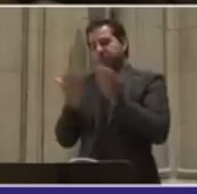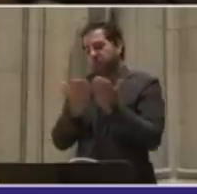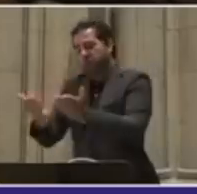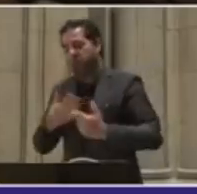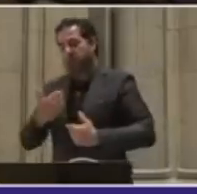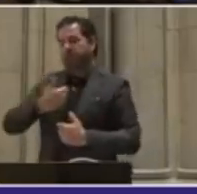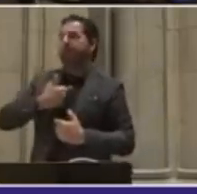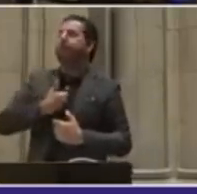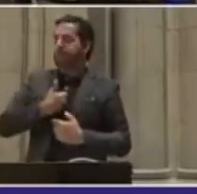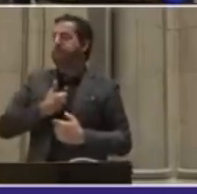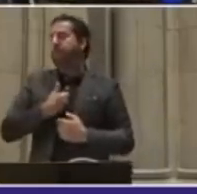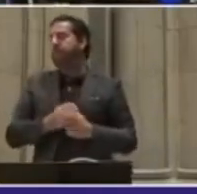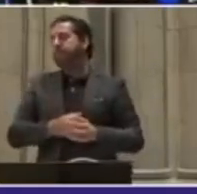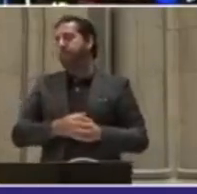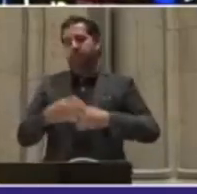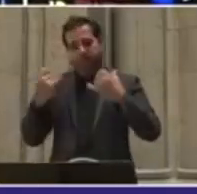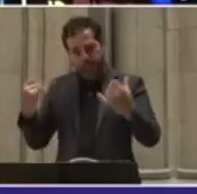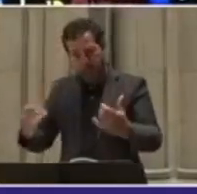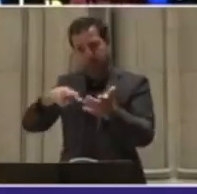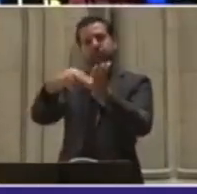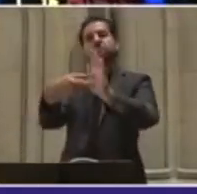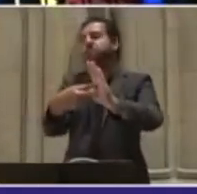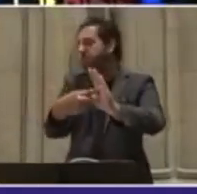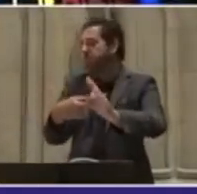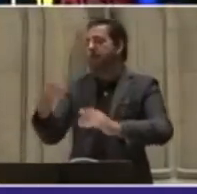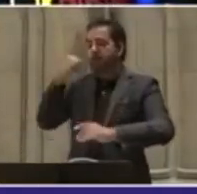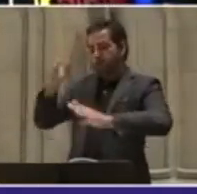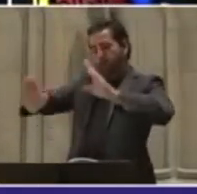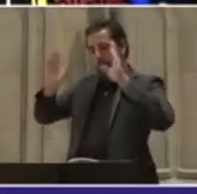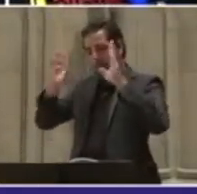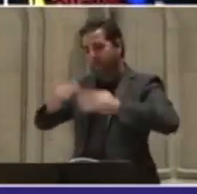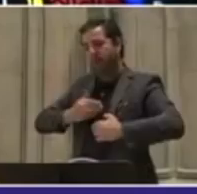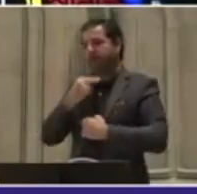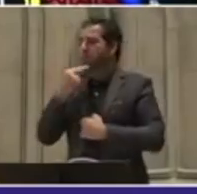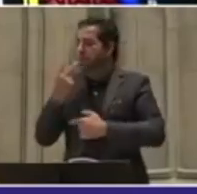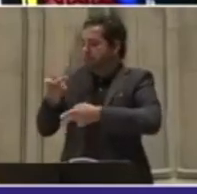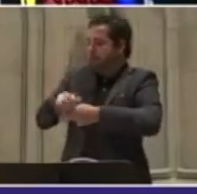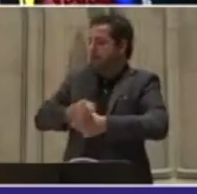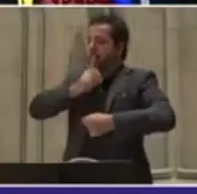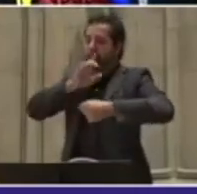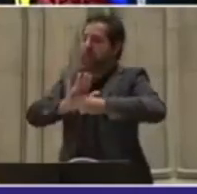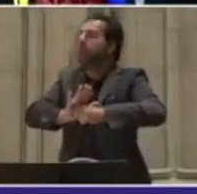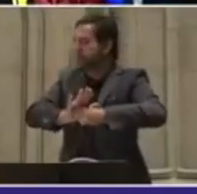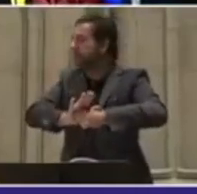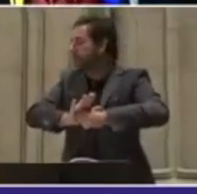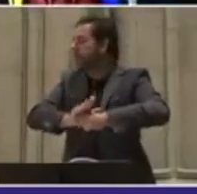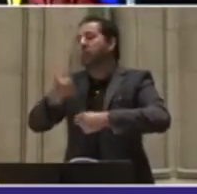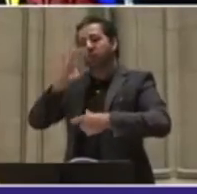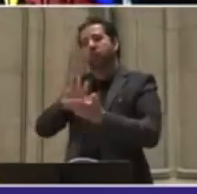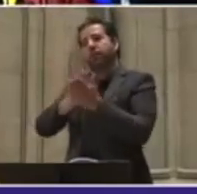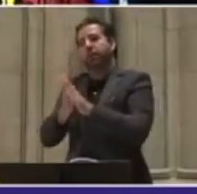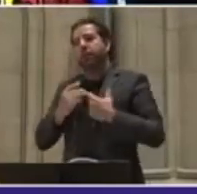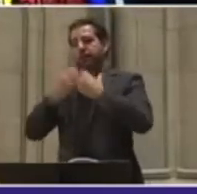to myself. Now, therefore, if you obey my voice and keep my covenant, you shall be my